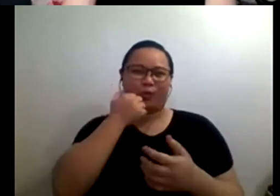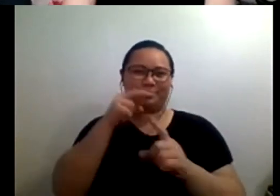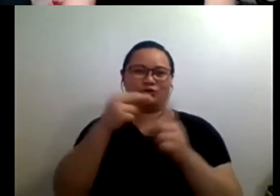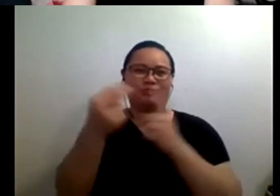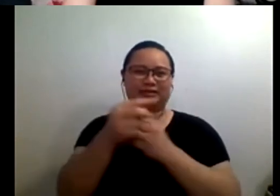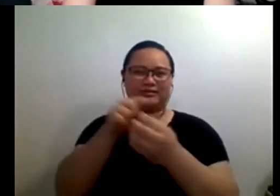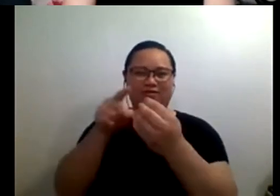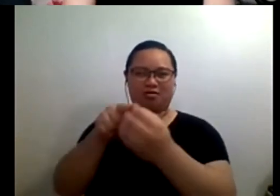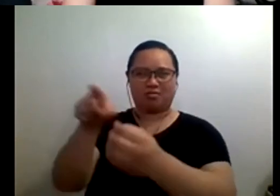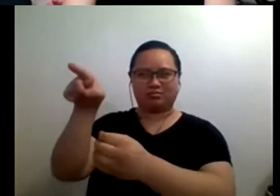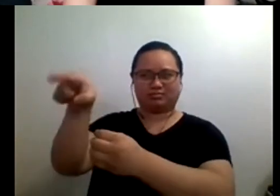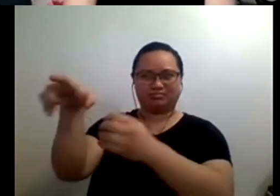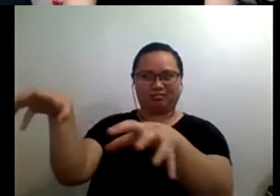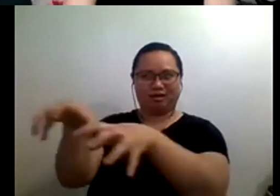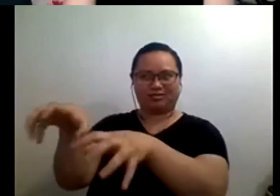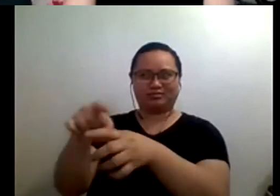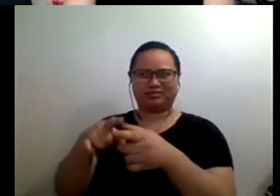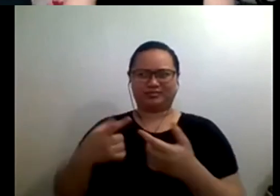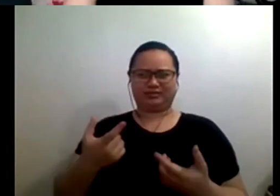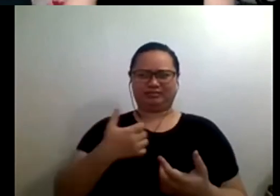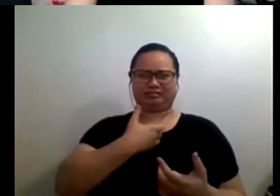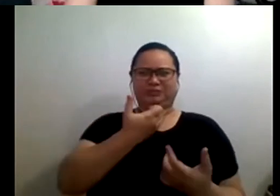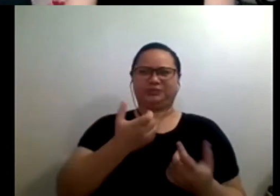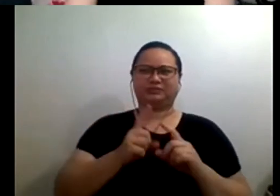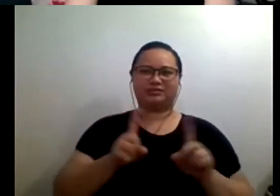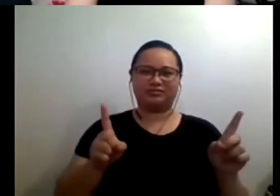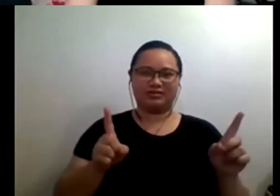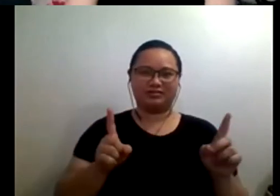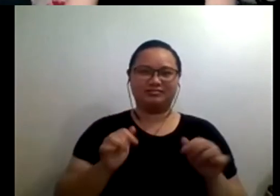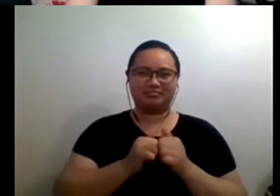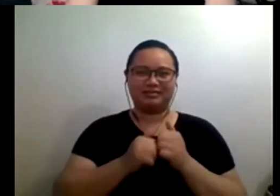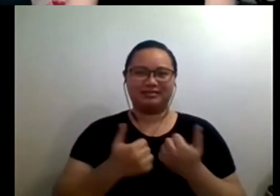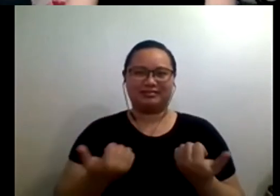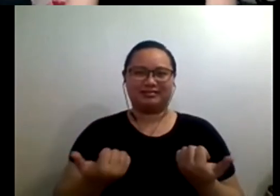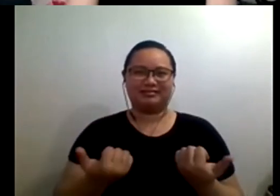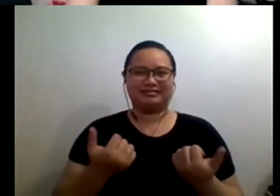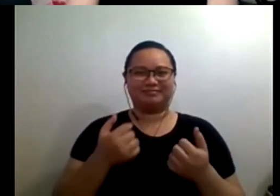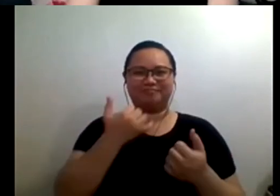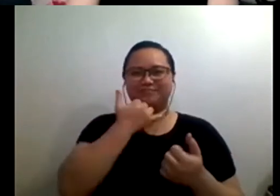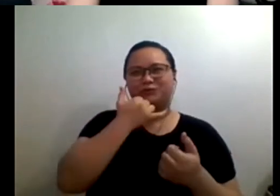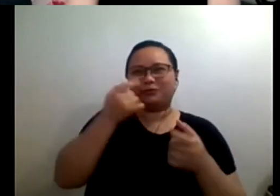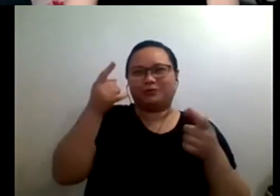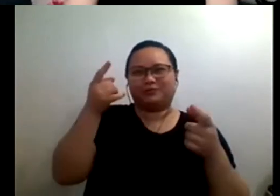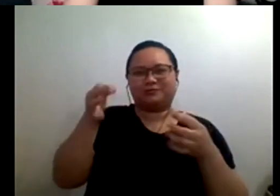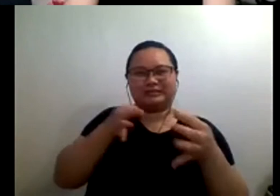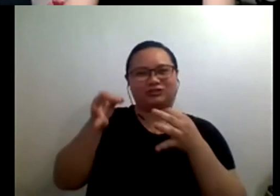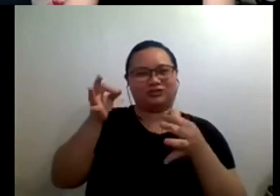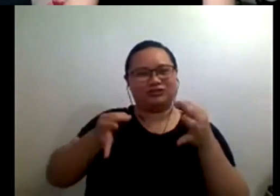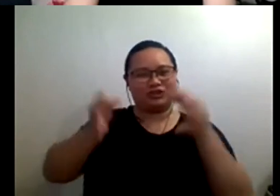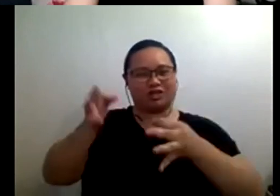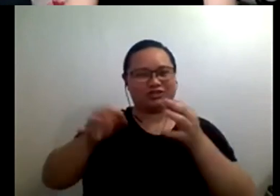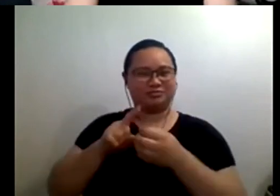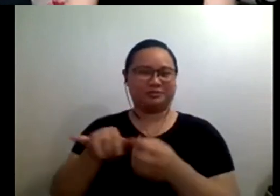as different emotions, or we encode some of our emotions differently. Na ang minsan yung